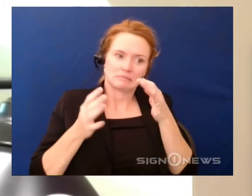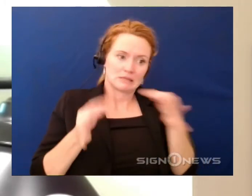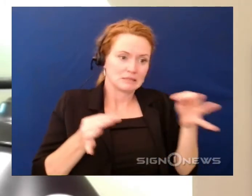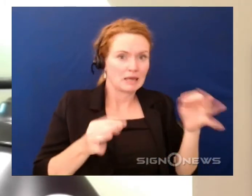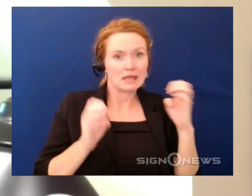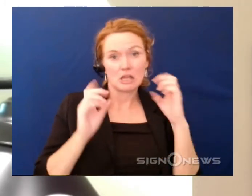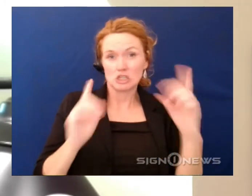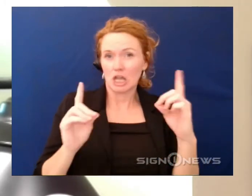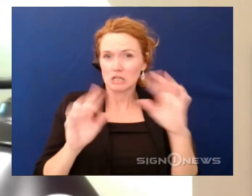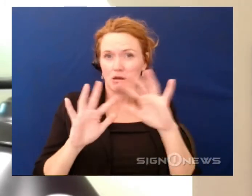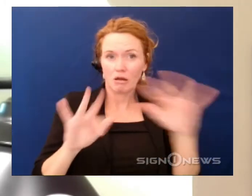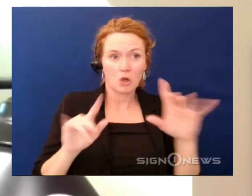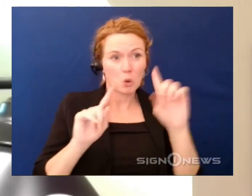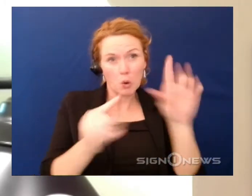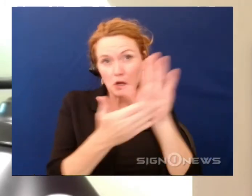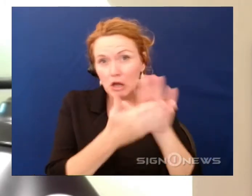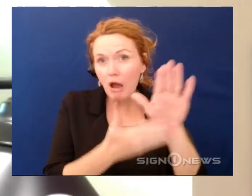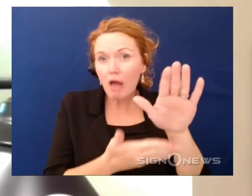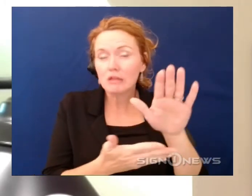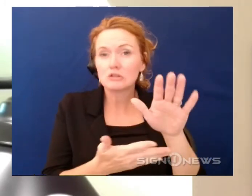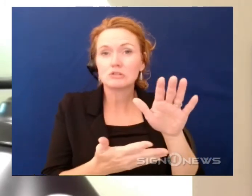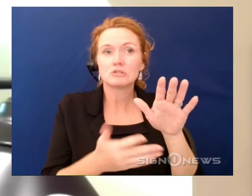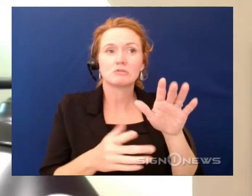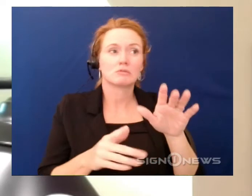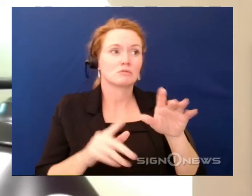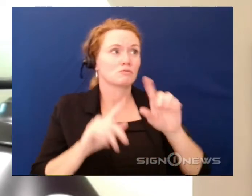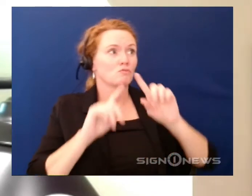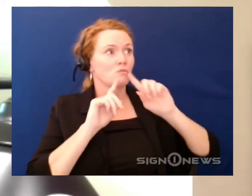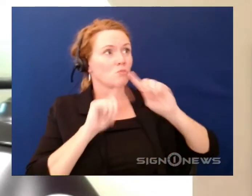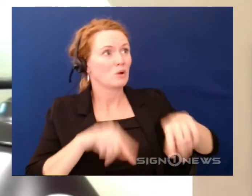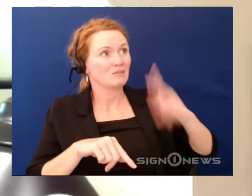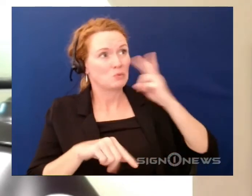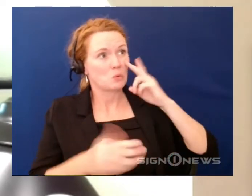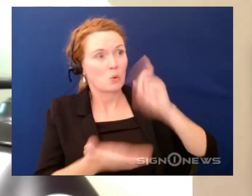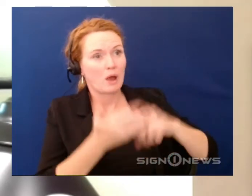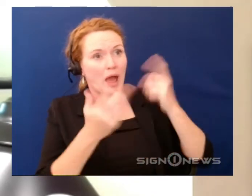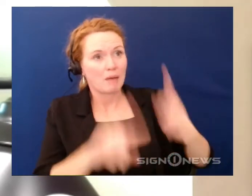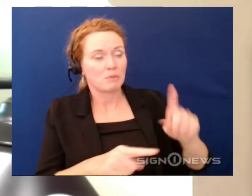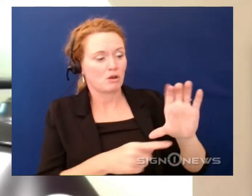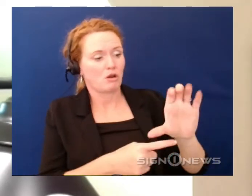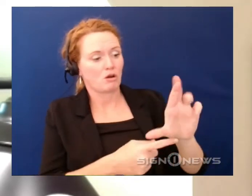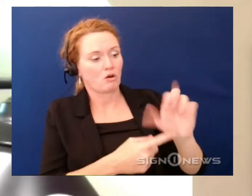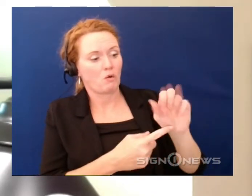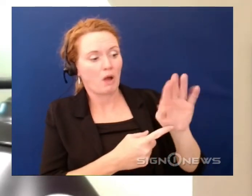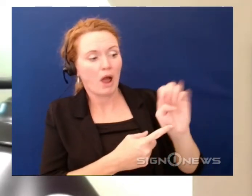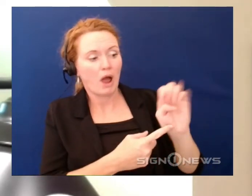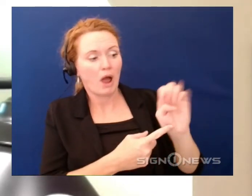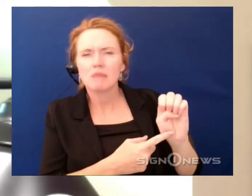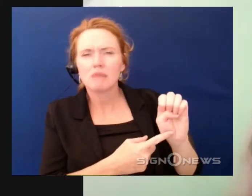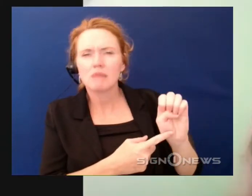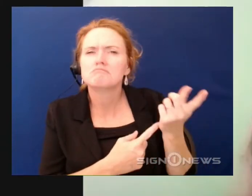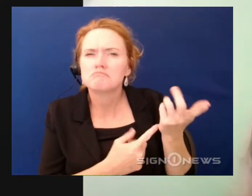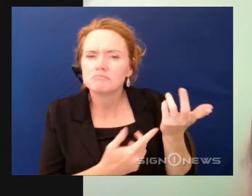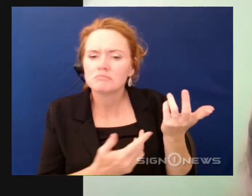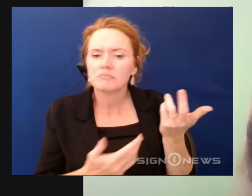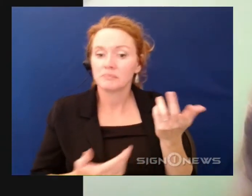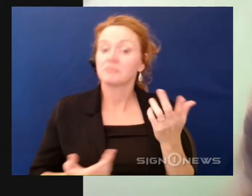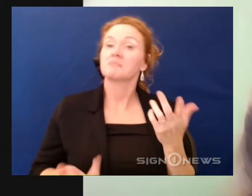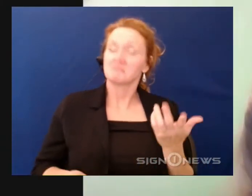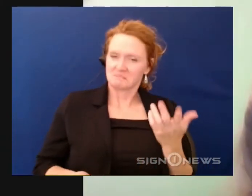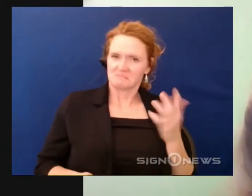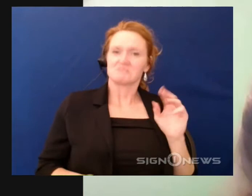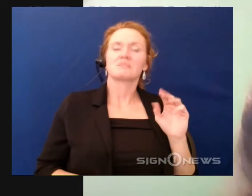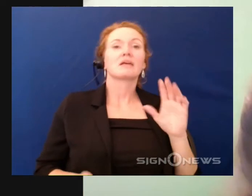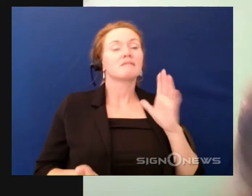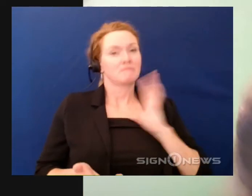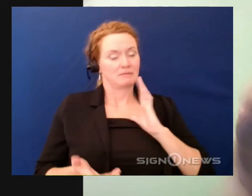educational stuff, going to college, reporting crimes, you know, like what? Well, so it's going to vary by state.